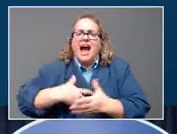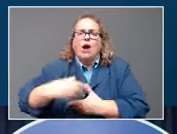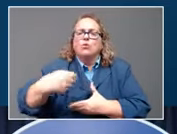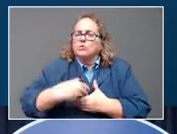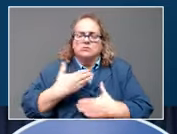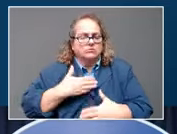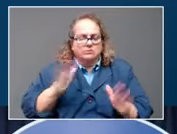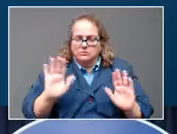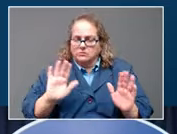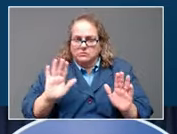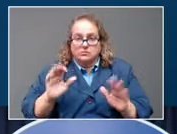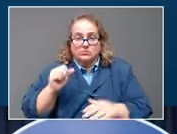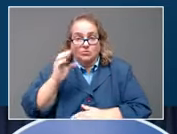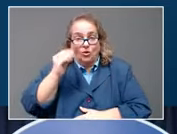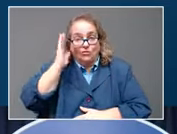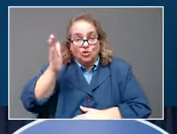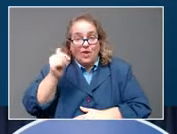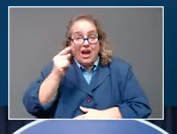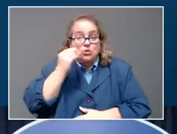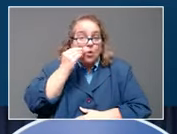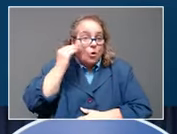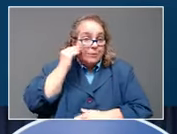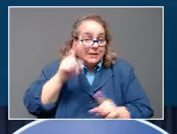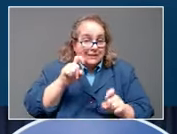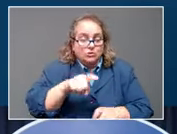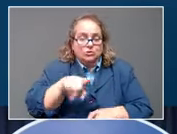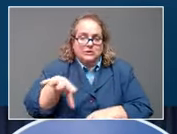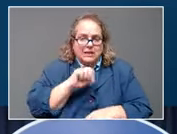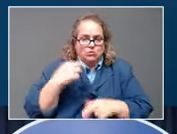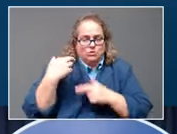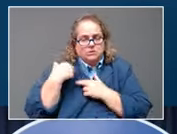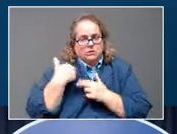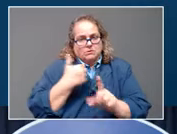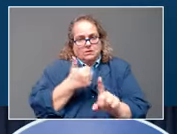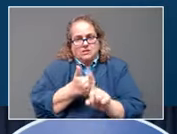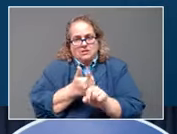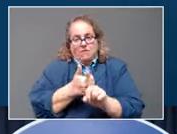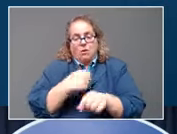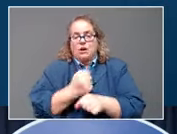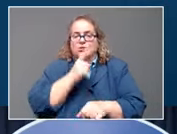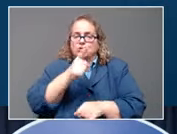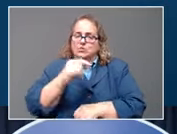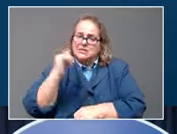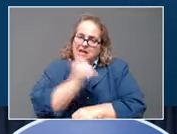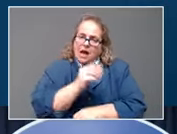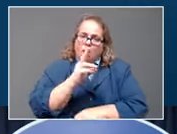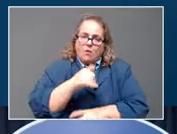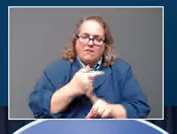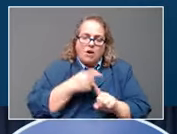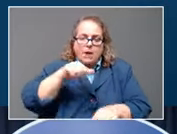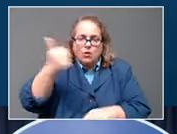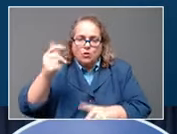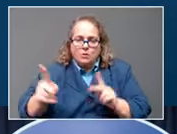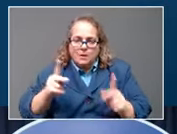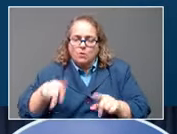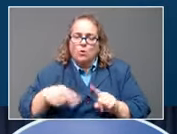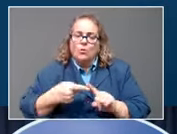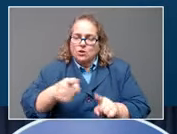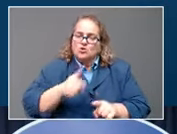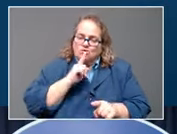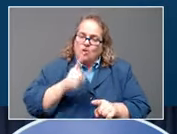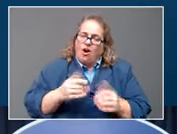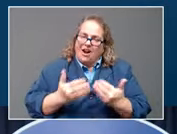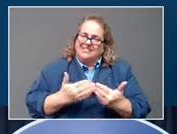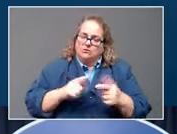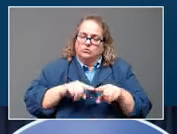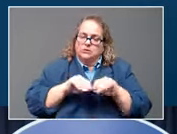more of these at-home tests where you can take responsibility at home and make sure you stay away from others when you're actively contagious. Now, finally, I'll